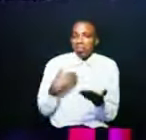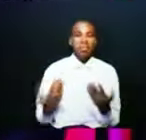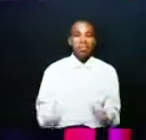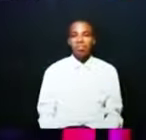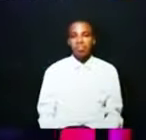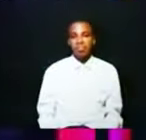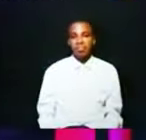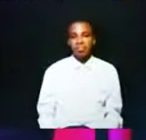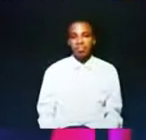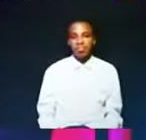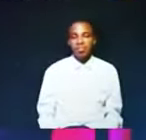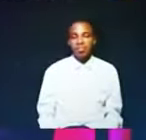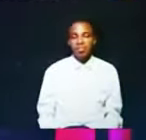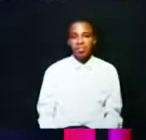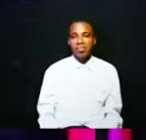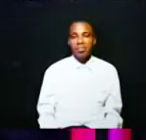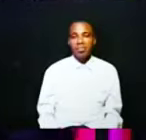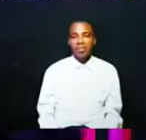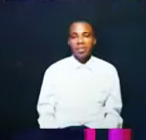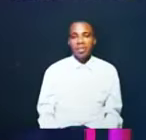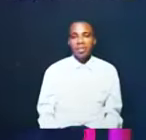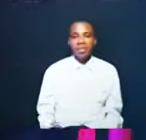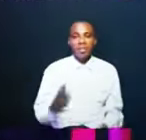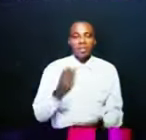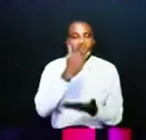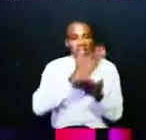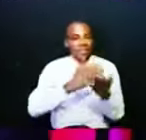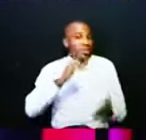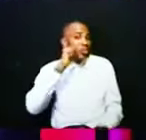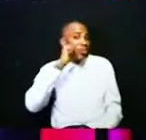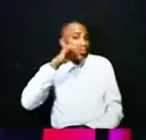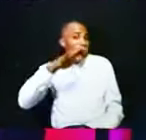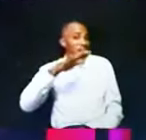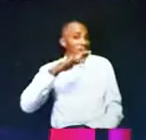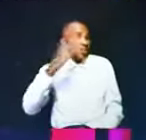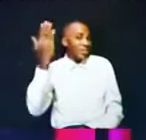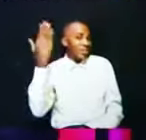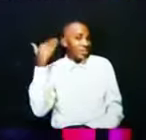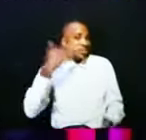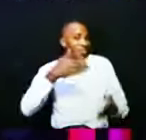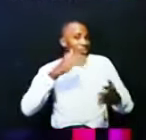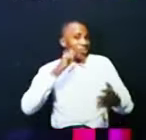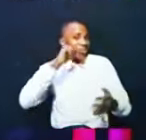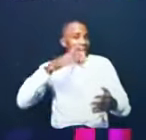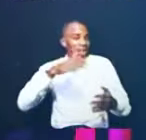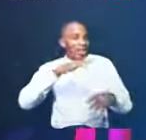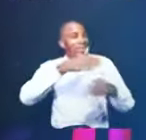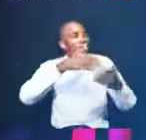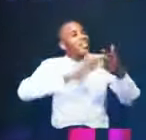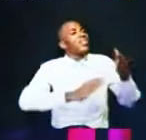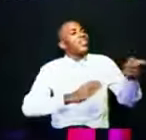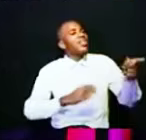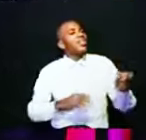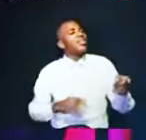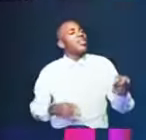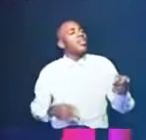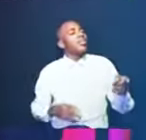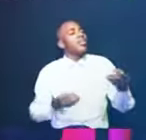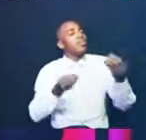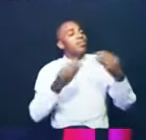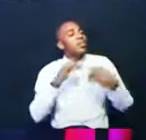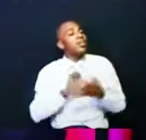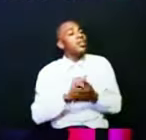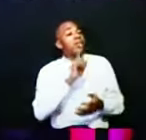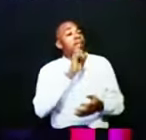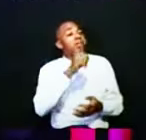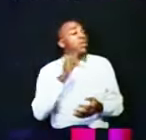And then one woman who was a leader by then said, we've heard that you will not have any